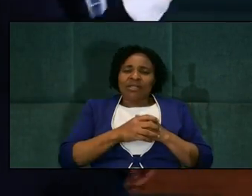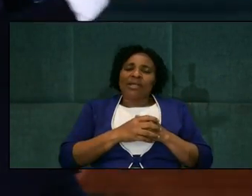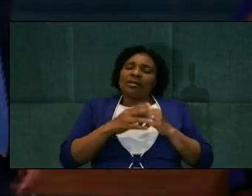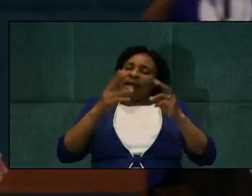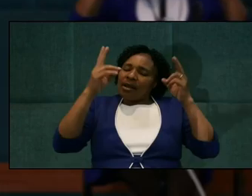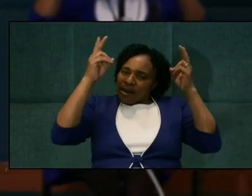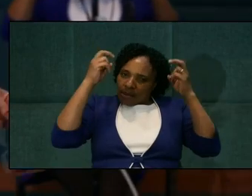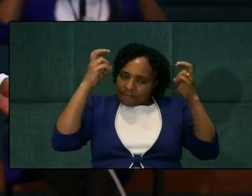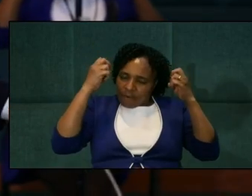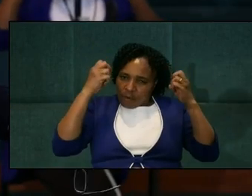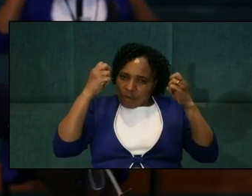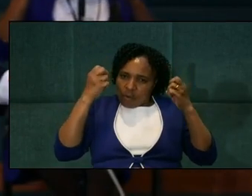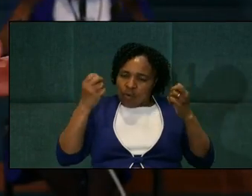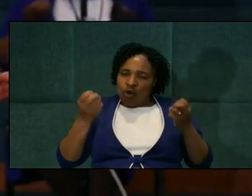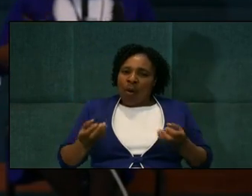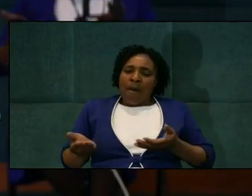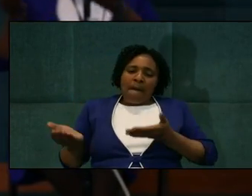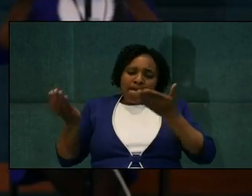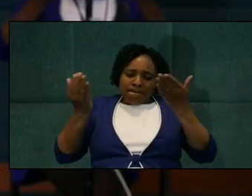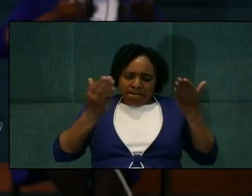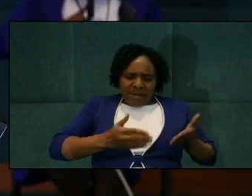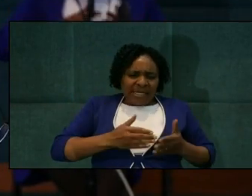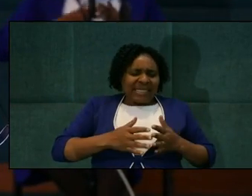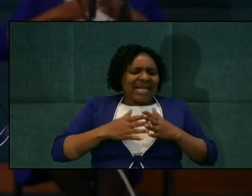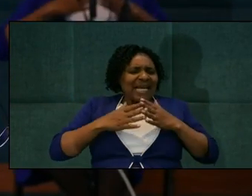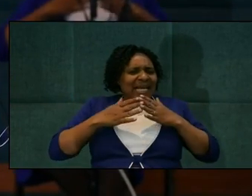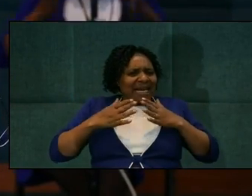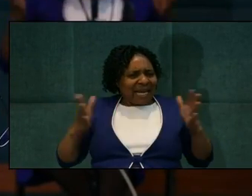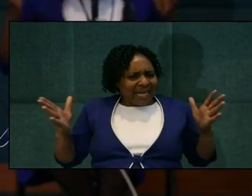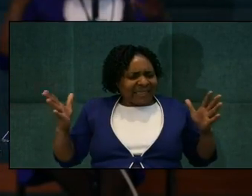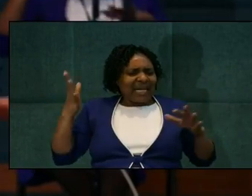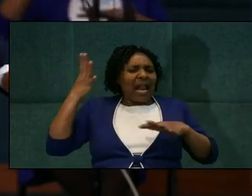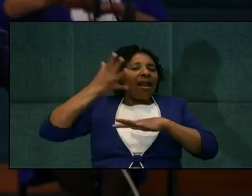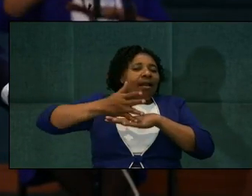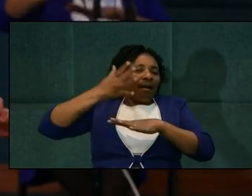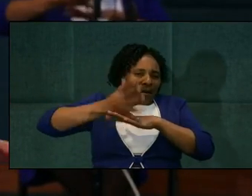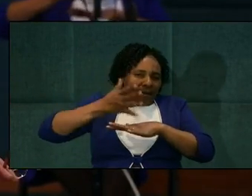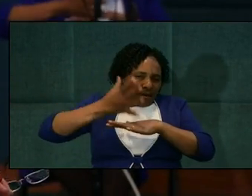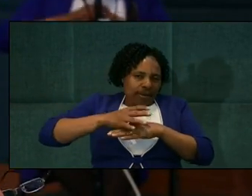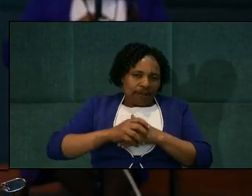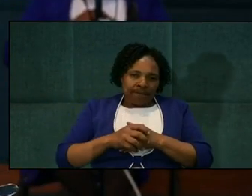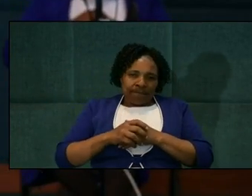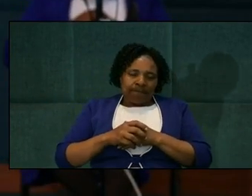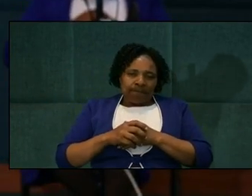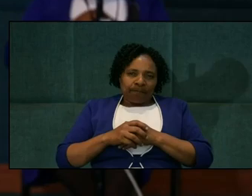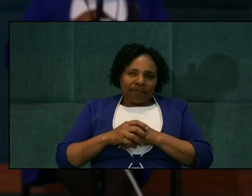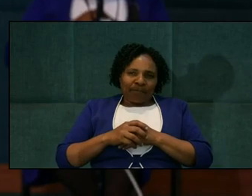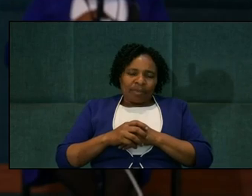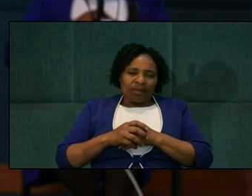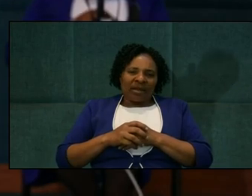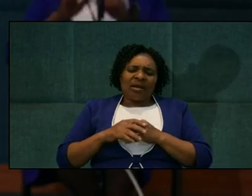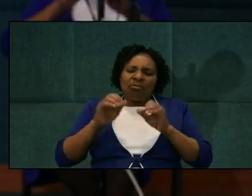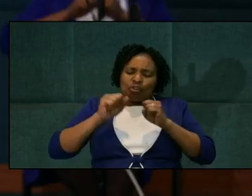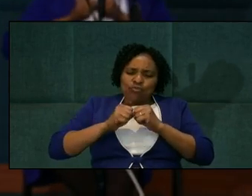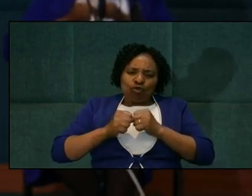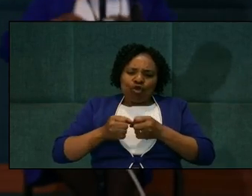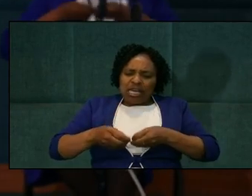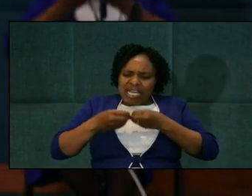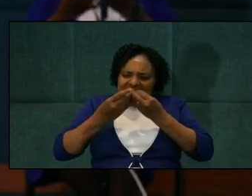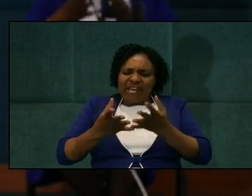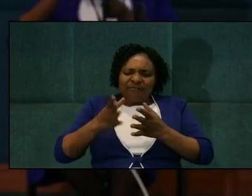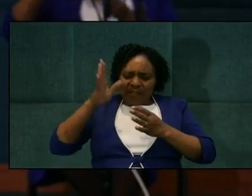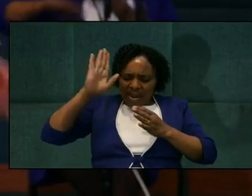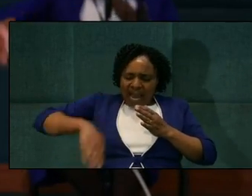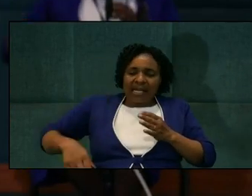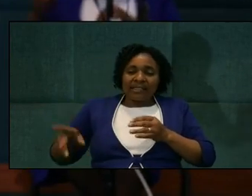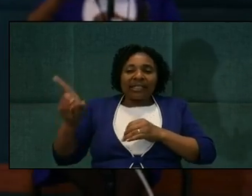Satan, when Paul talks about the great deception, Satan says Satan has it set up on the last